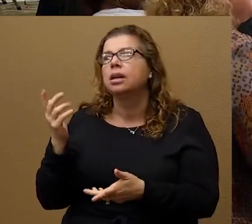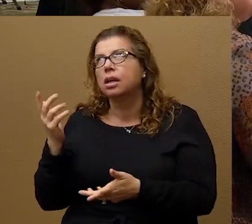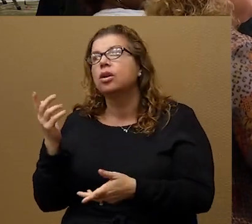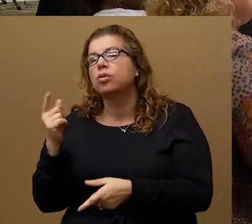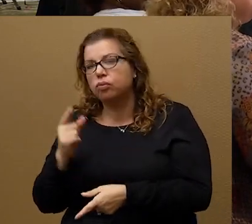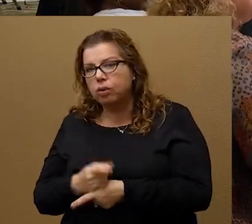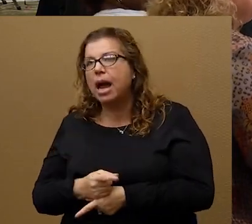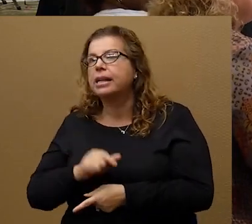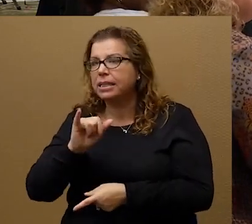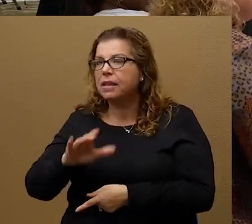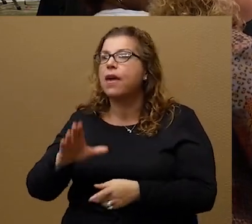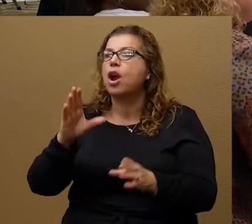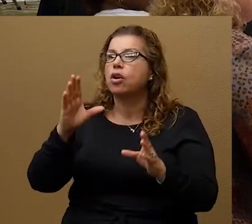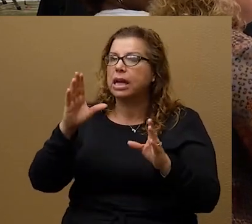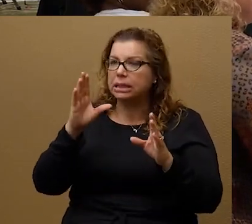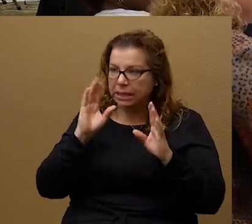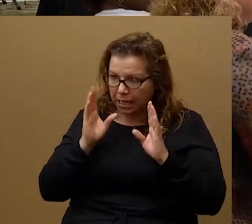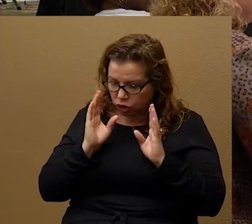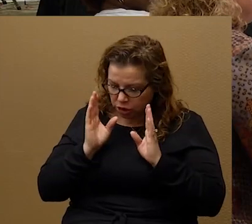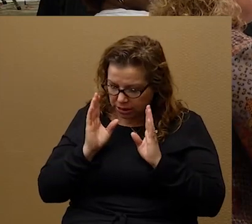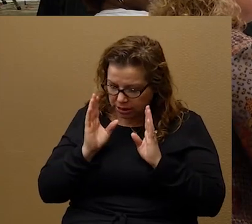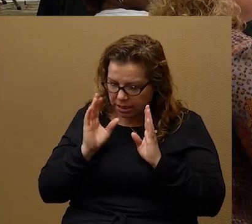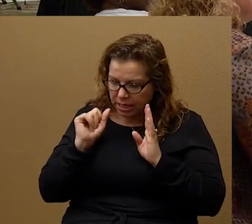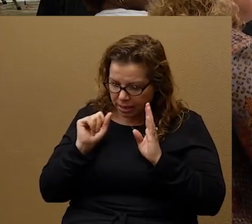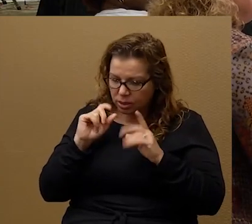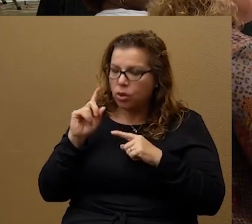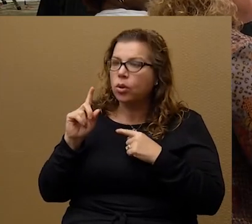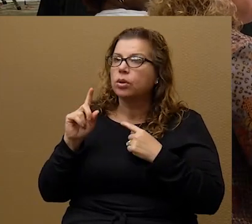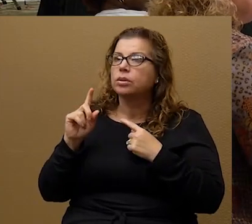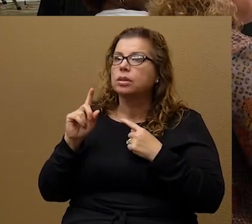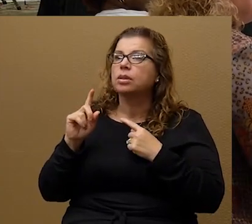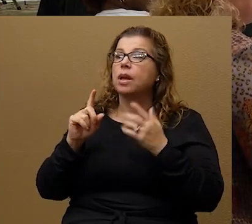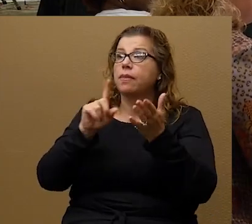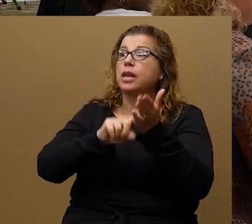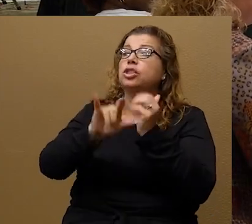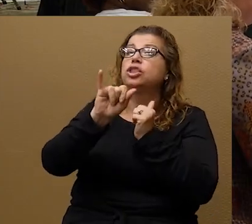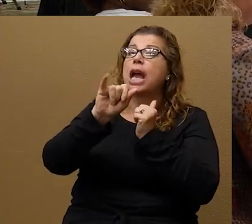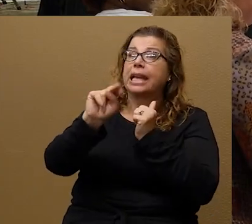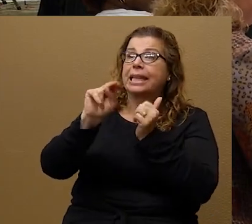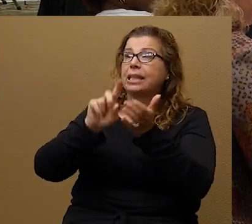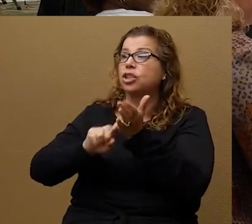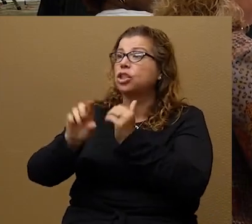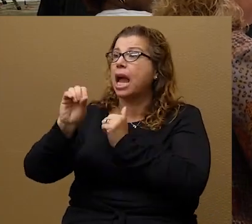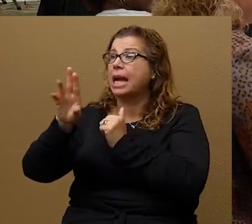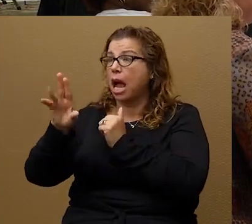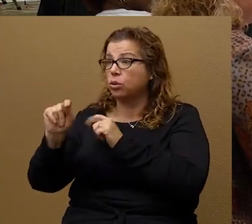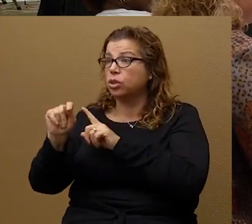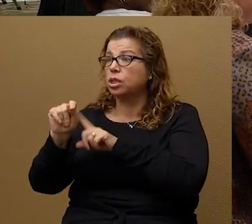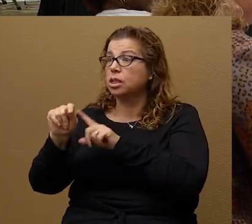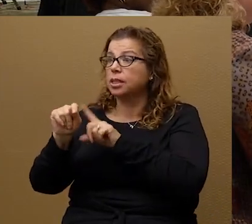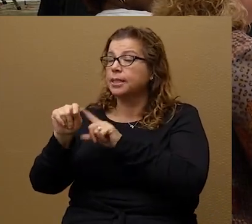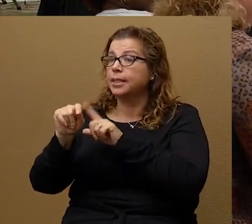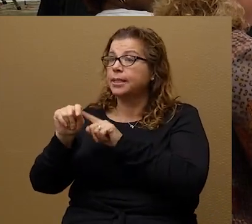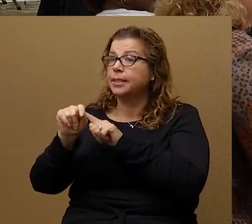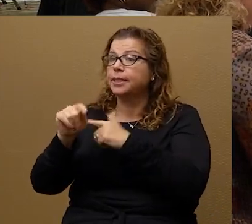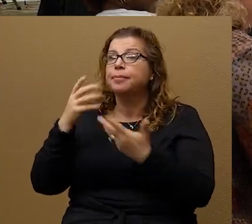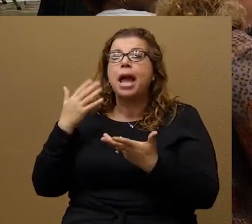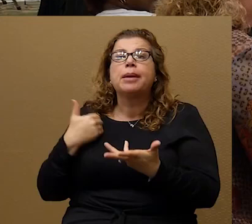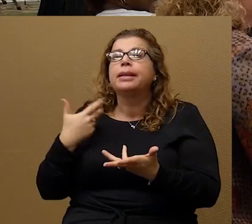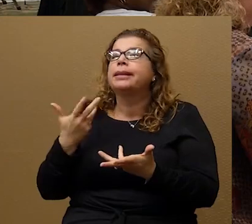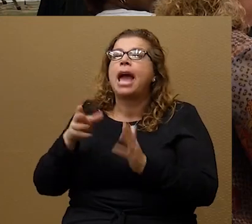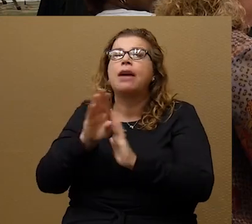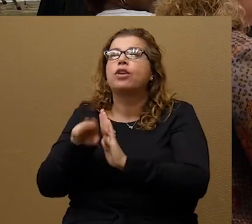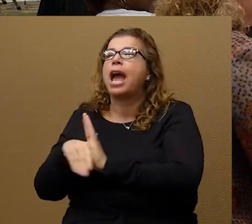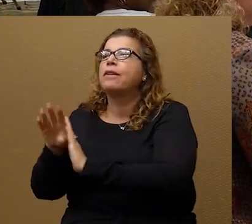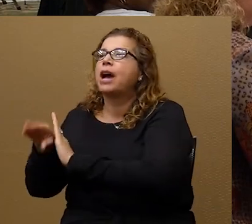Right. You're saying it's the attention piece so the check-in, check-out would maybe be every half hour